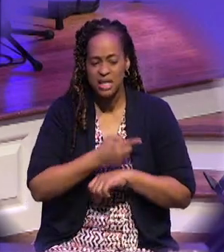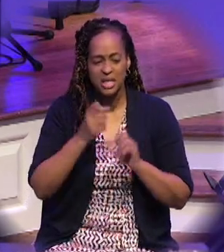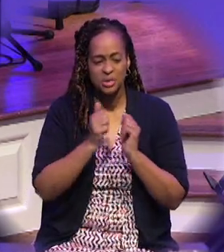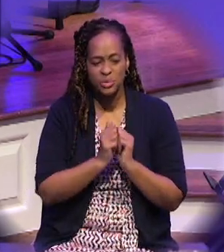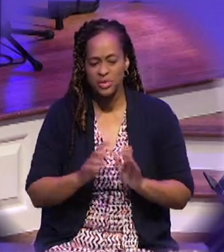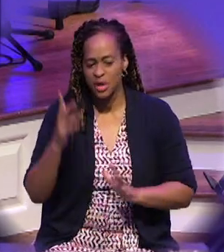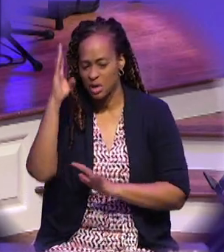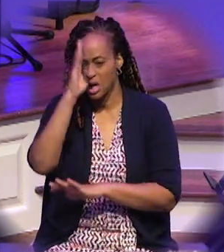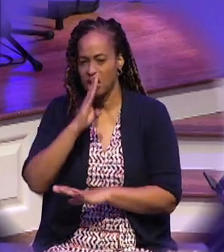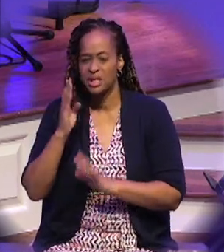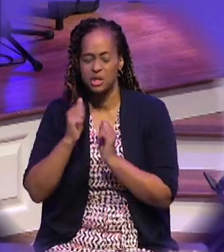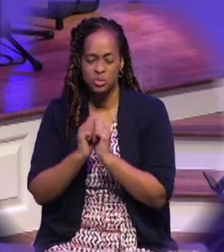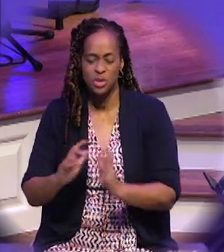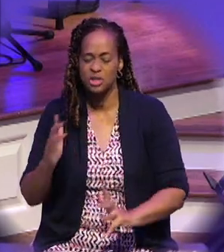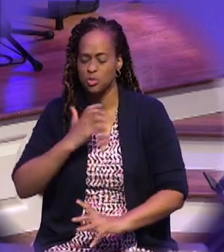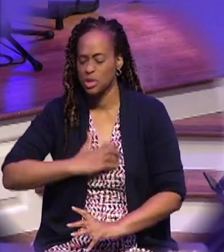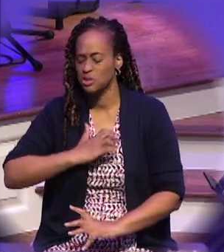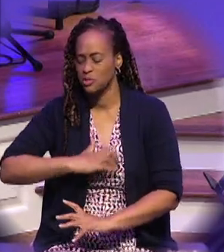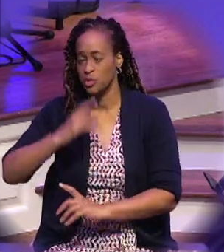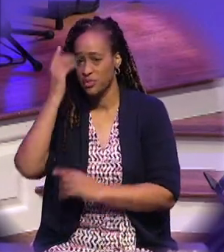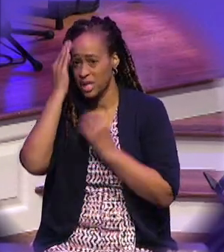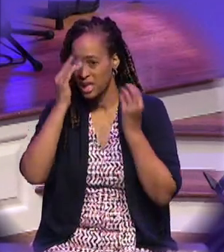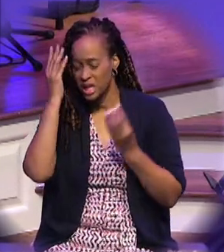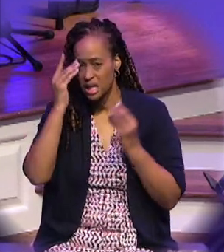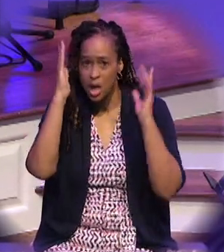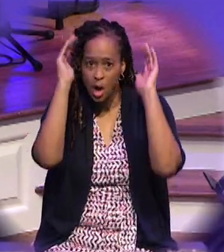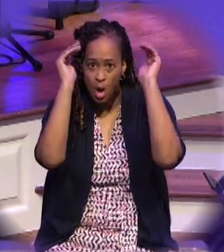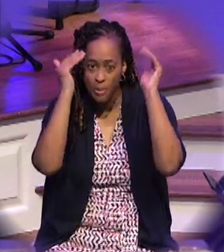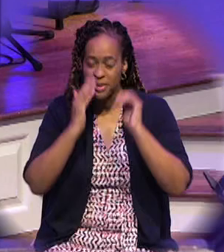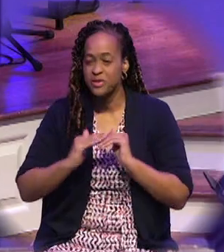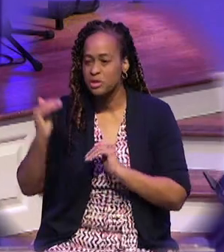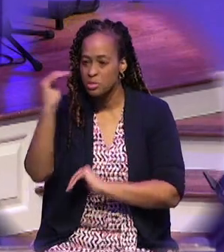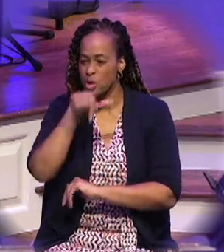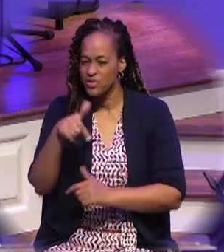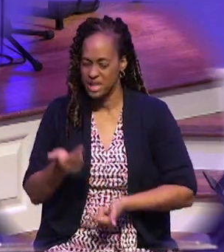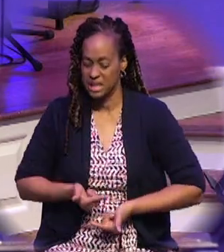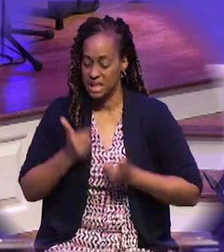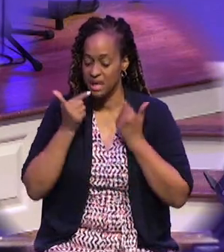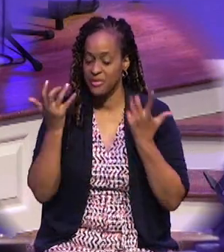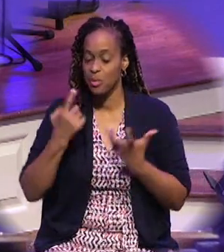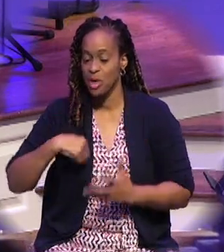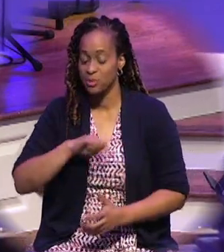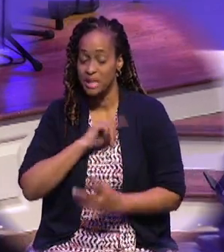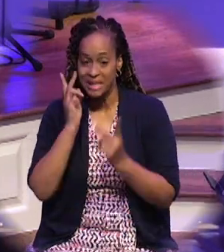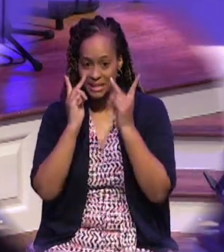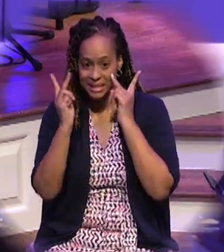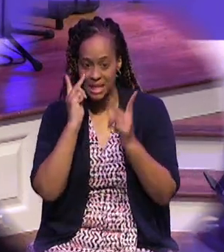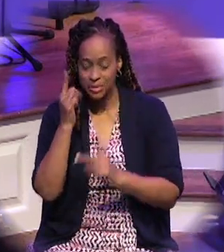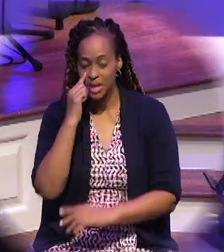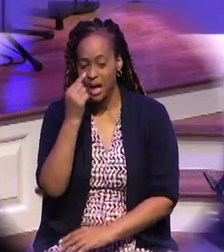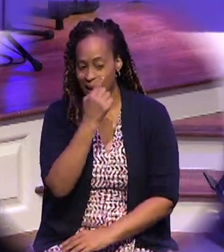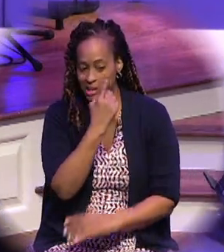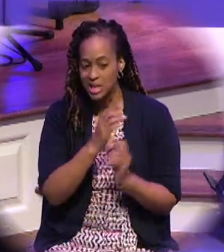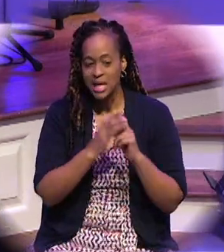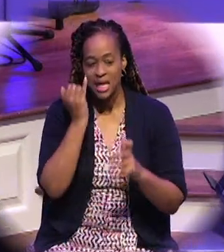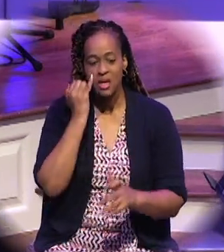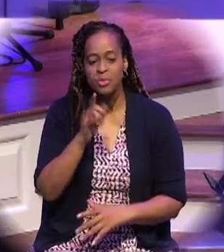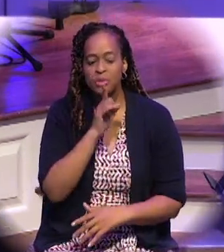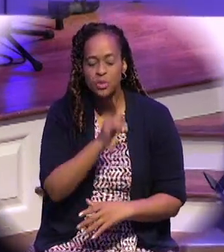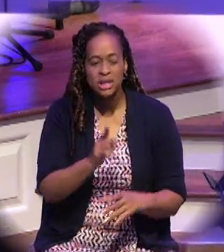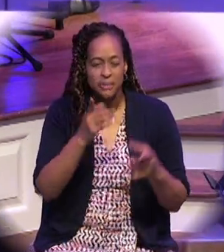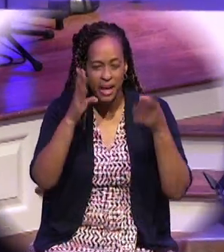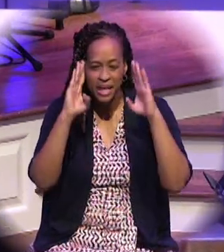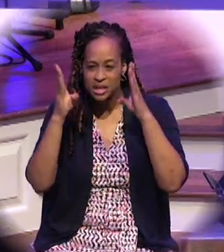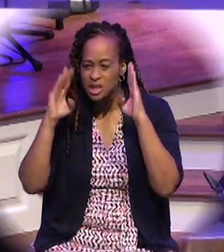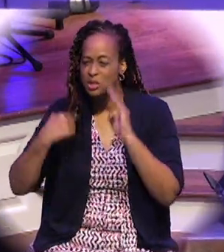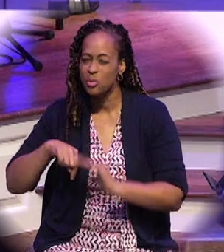is wishful thinking. It's just hoping that there's more to this life than what we can see with our eyes, but that if we were really paying